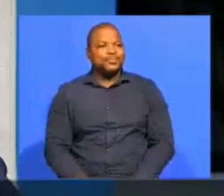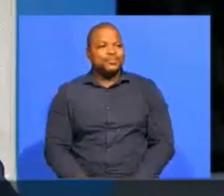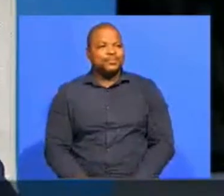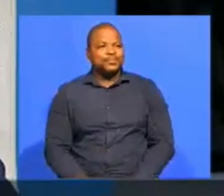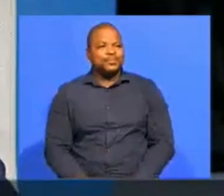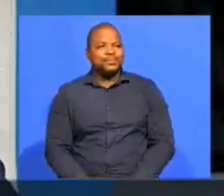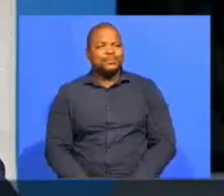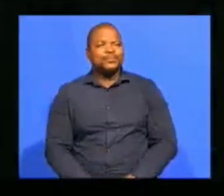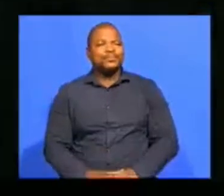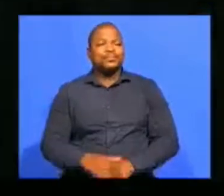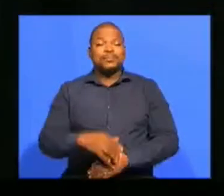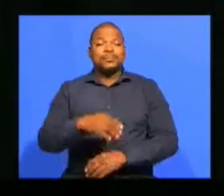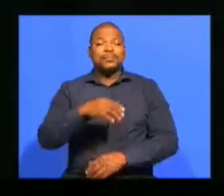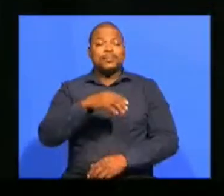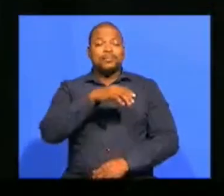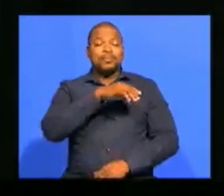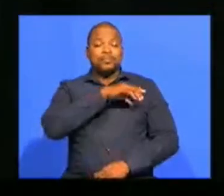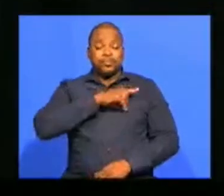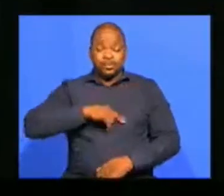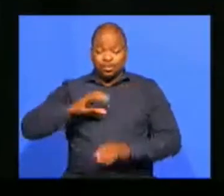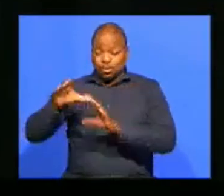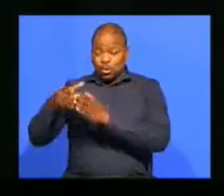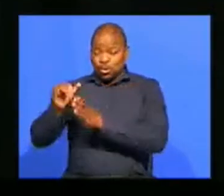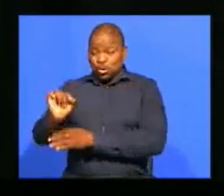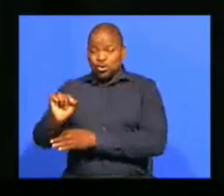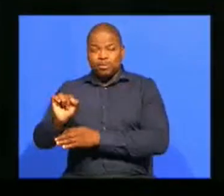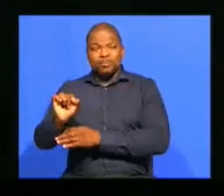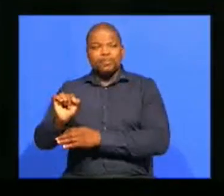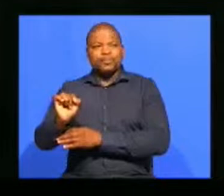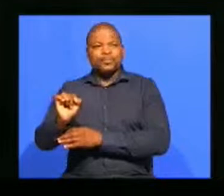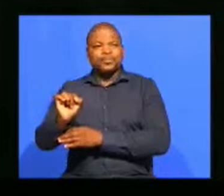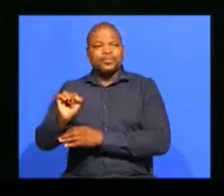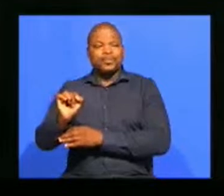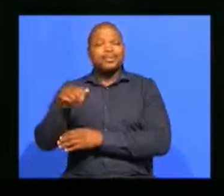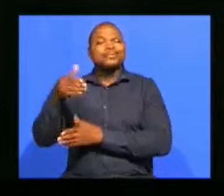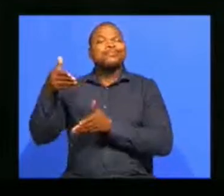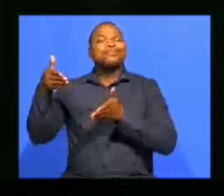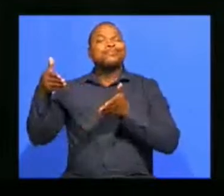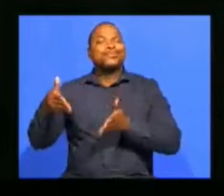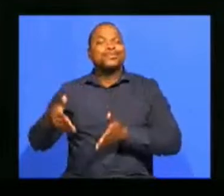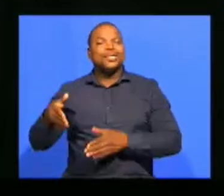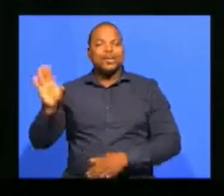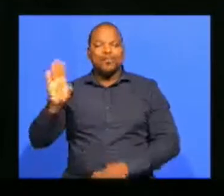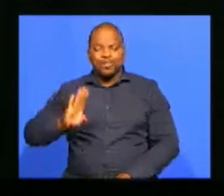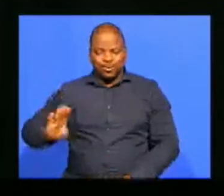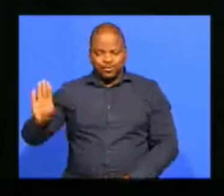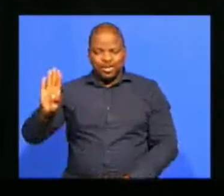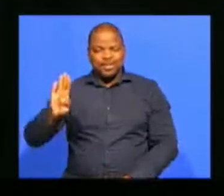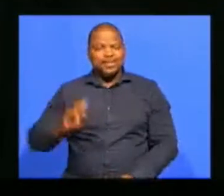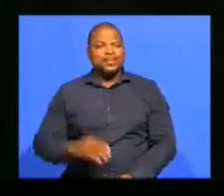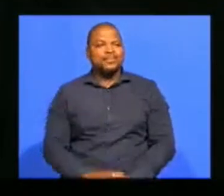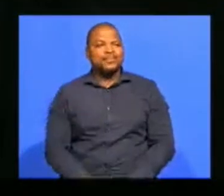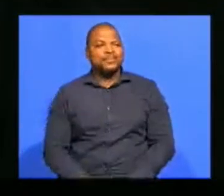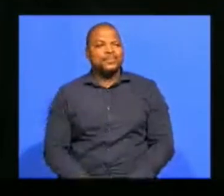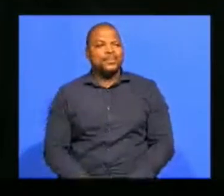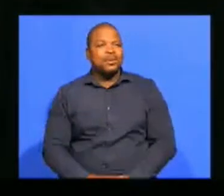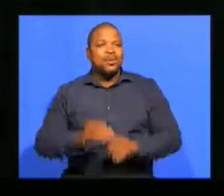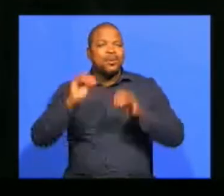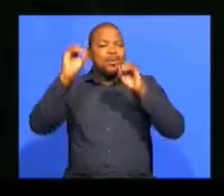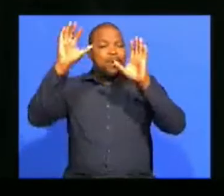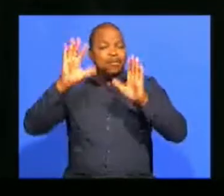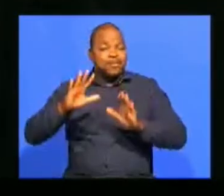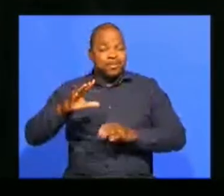Right Honorable Prime Minister, and your delegation. This is Botswana. We have a